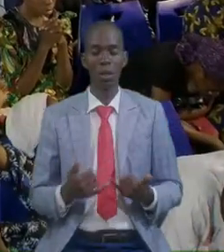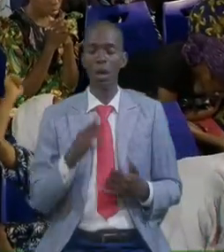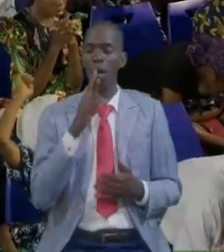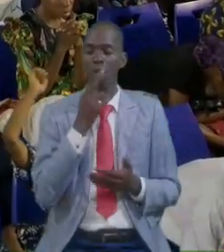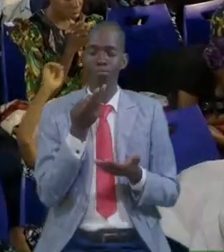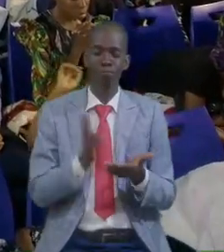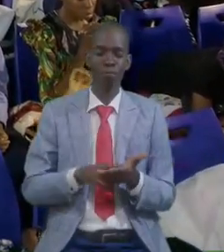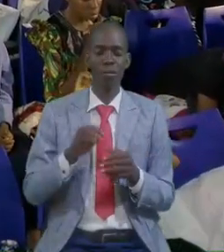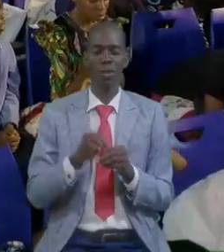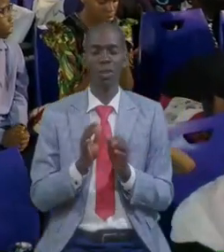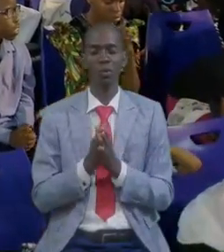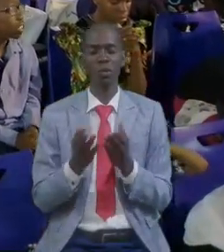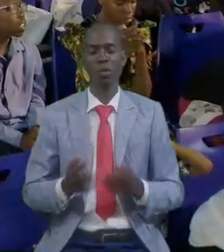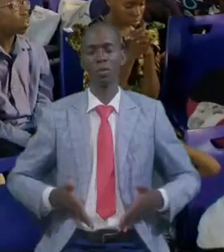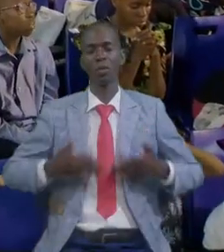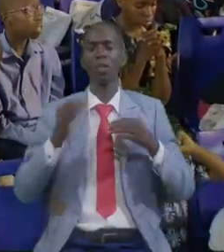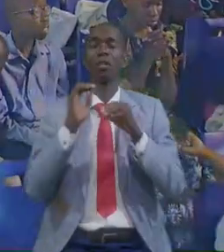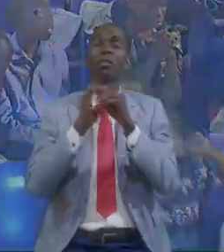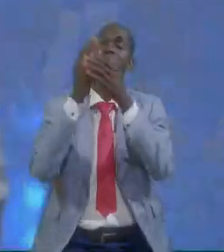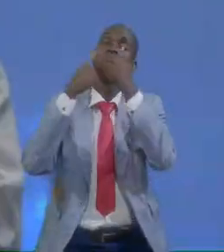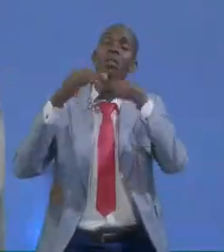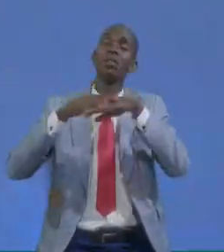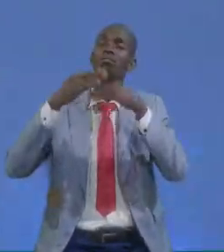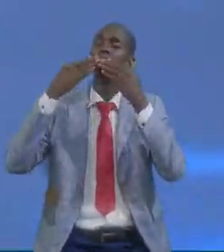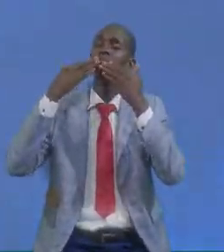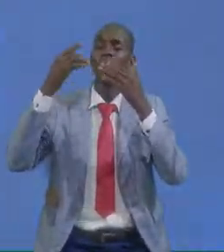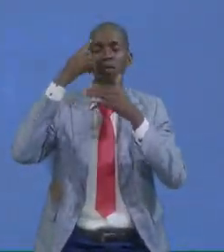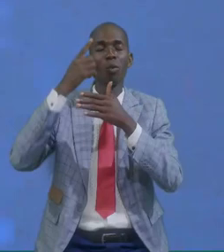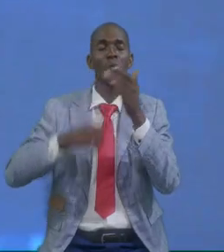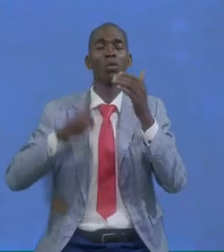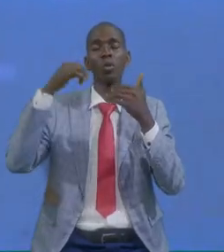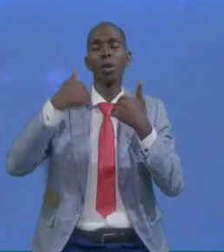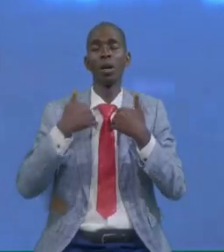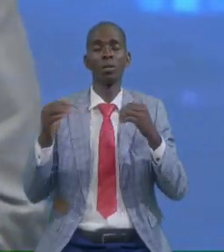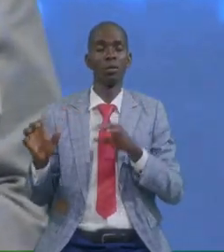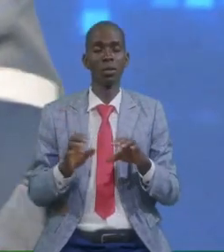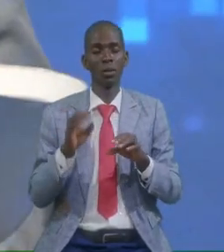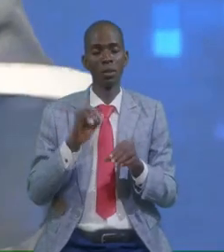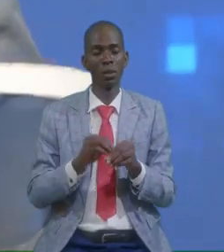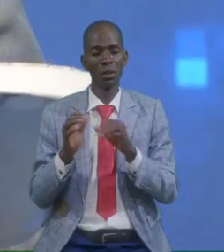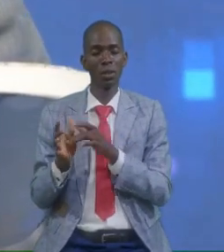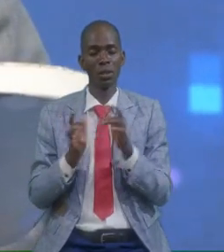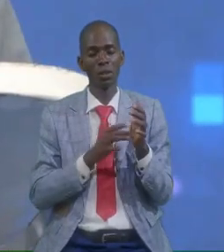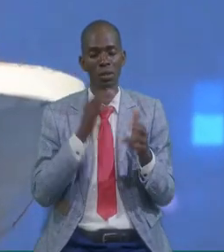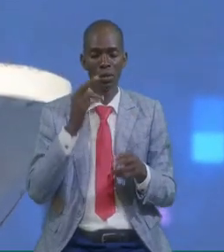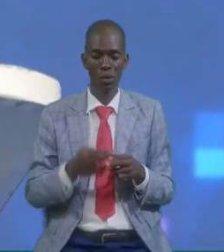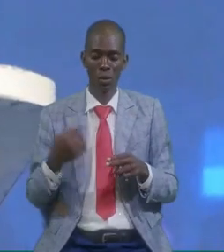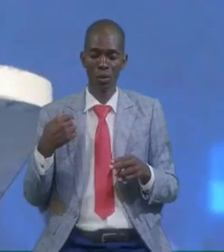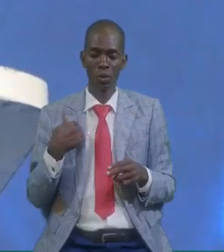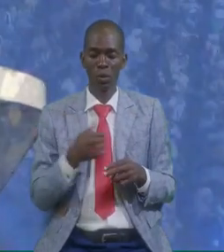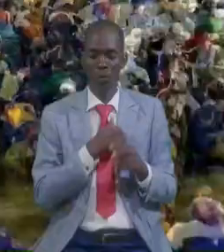of life in heaven. Thank you for what you have done. In Jesus' name